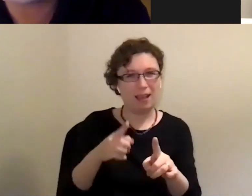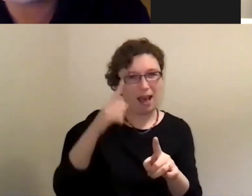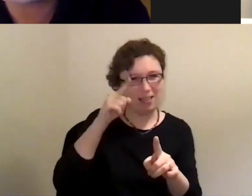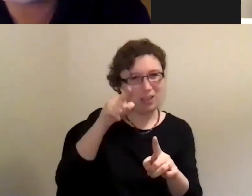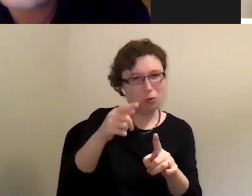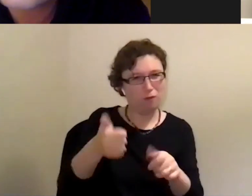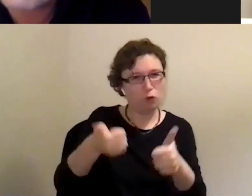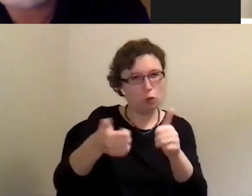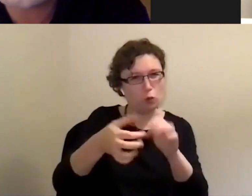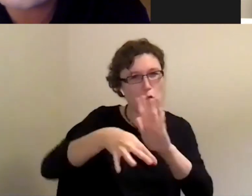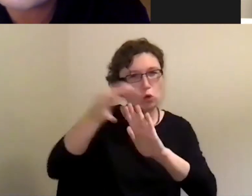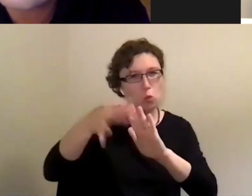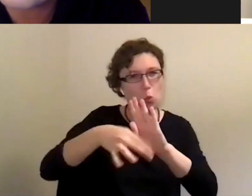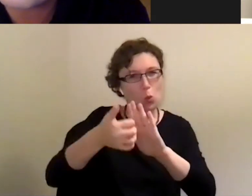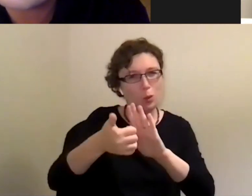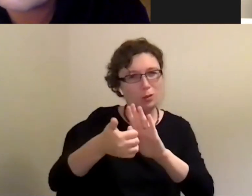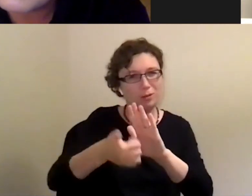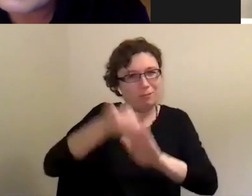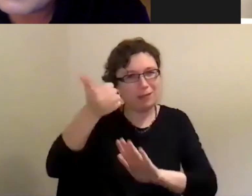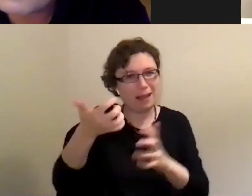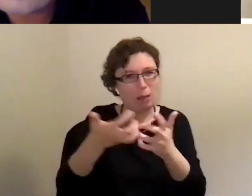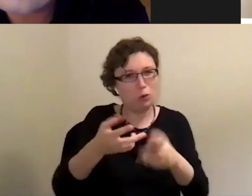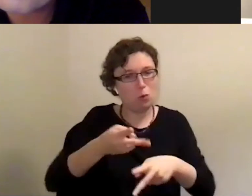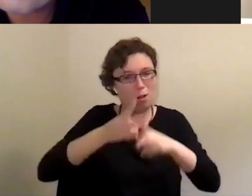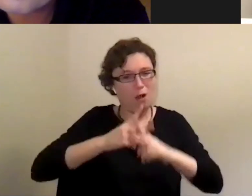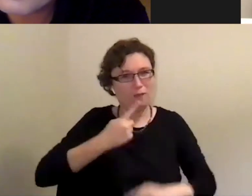It must be really, really difficult.